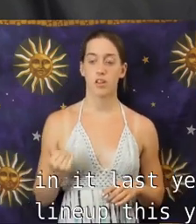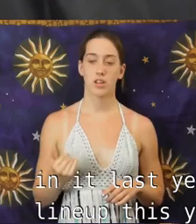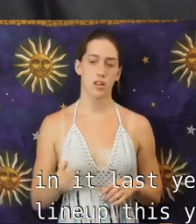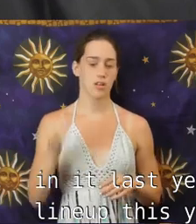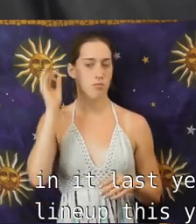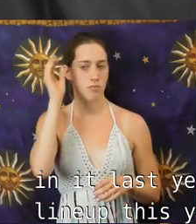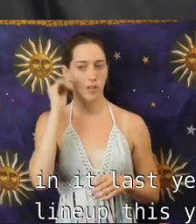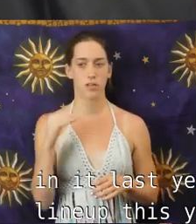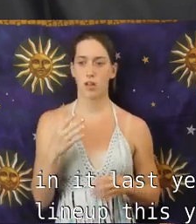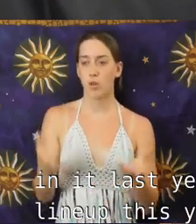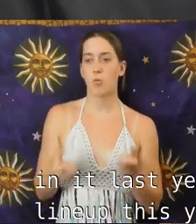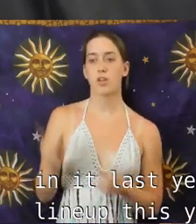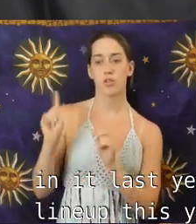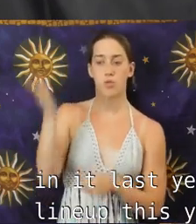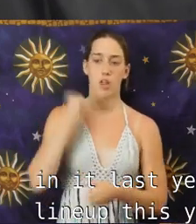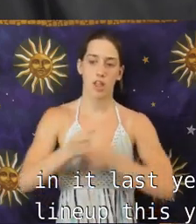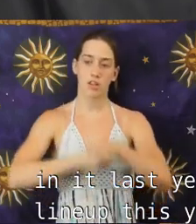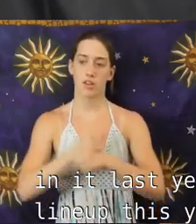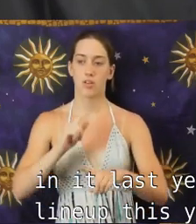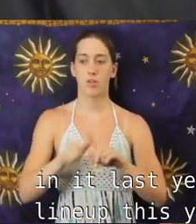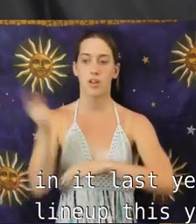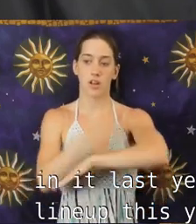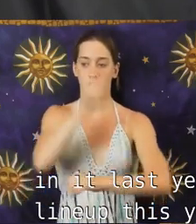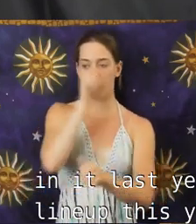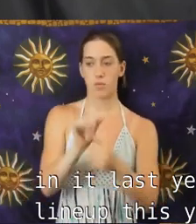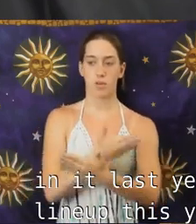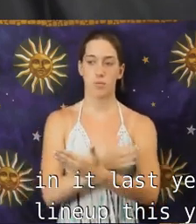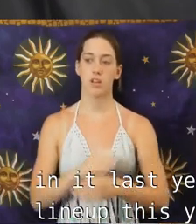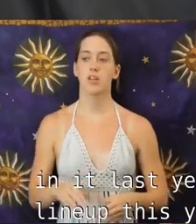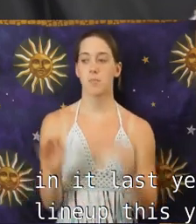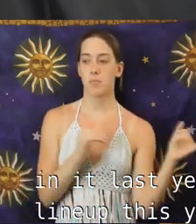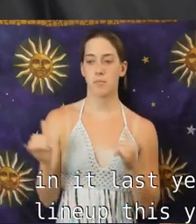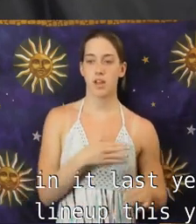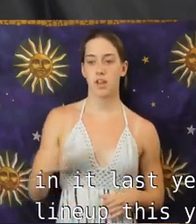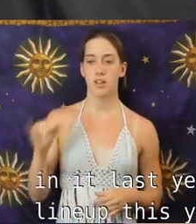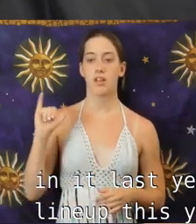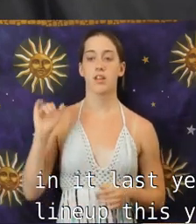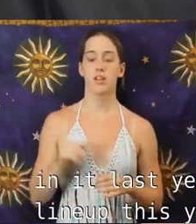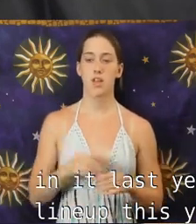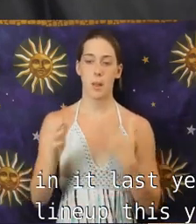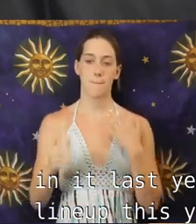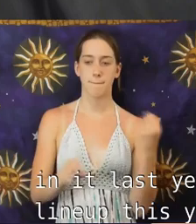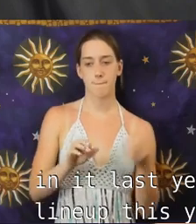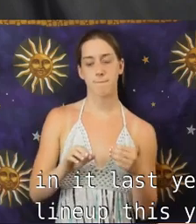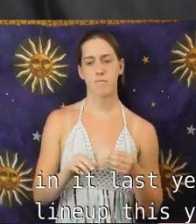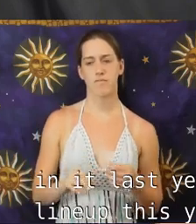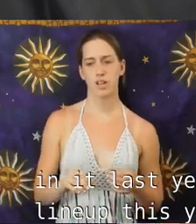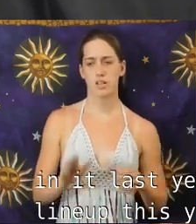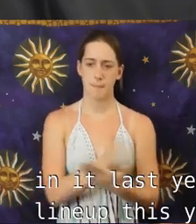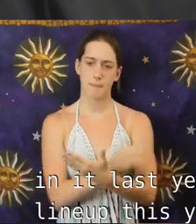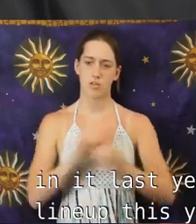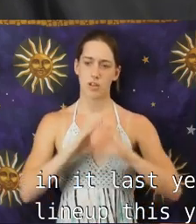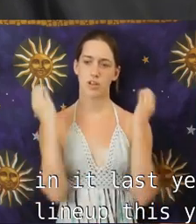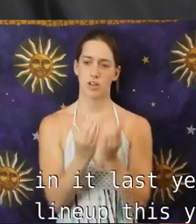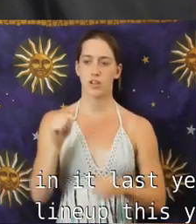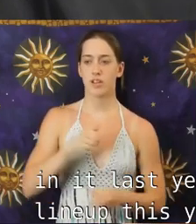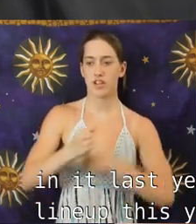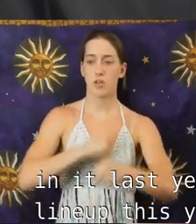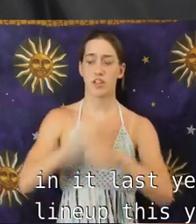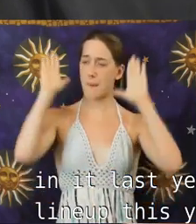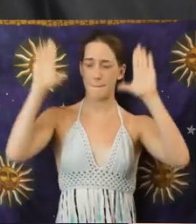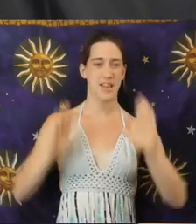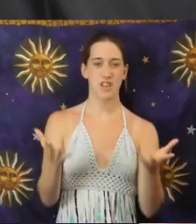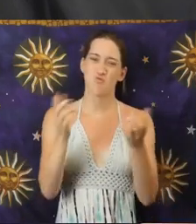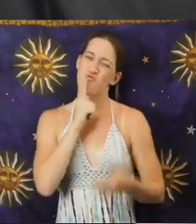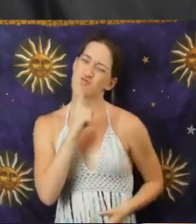interested in it last year when A Day to Remember played, and the lineup this year was just so good. I aggressively did not want